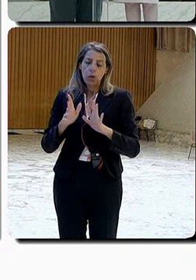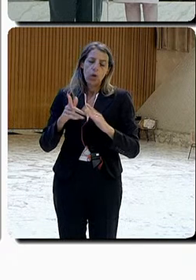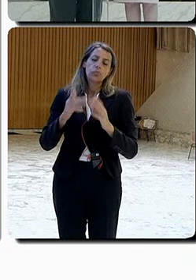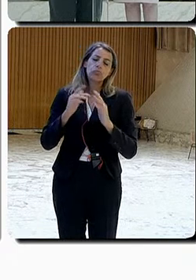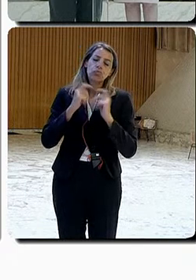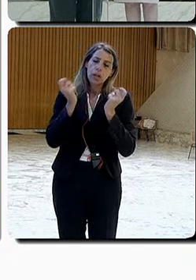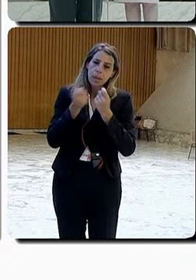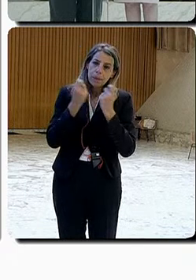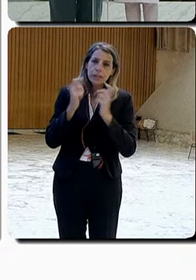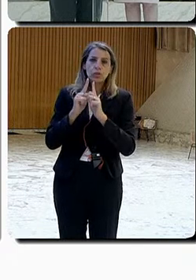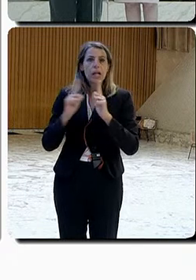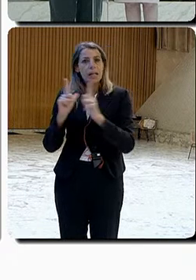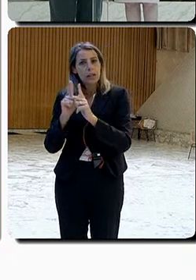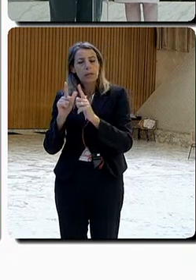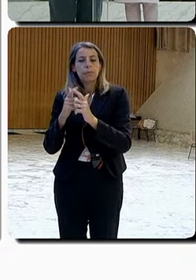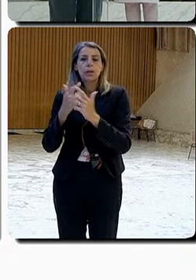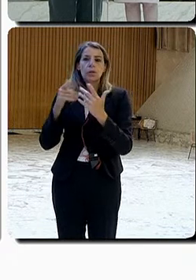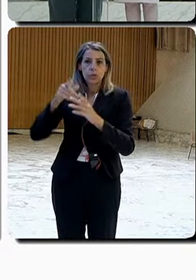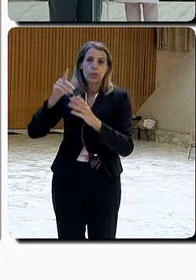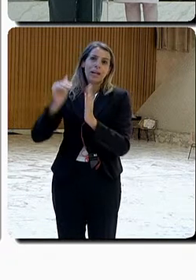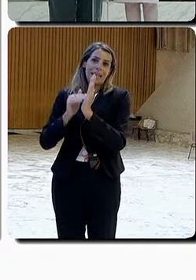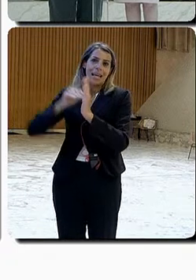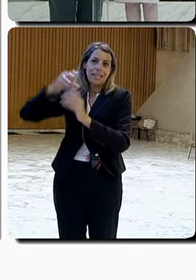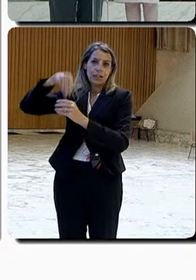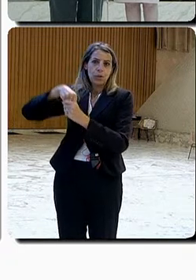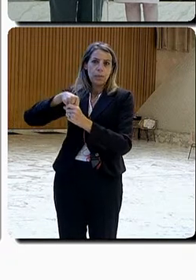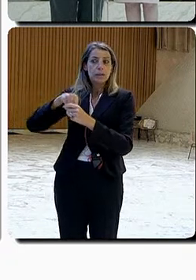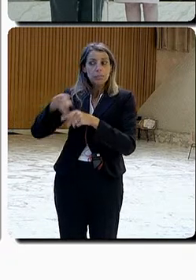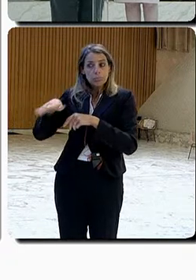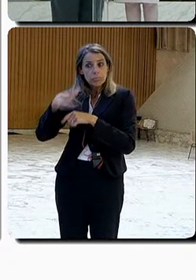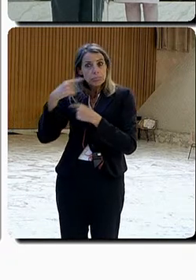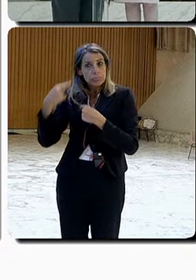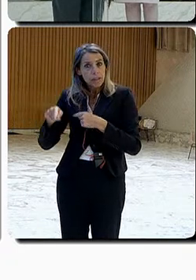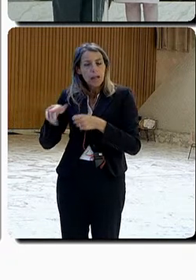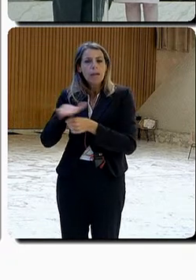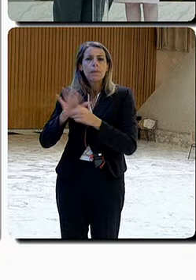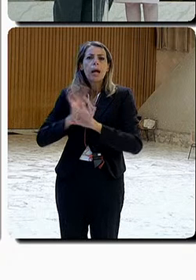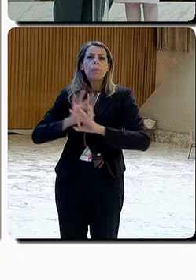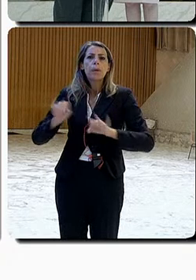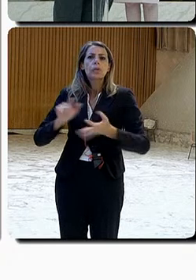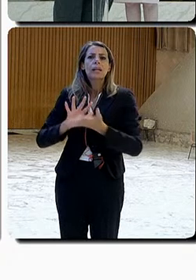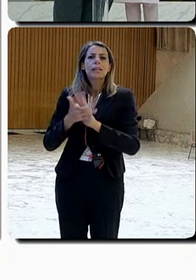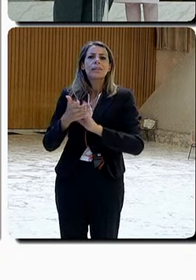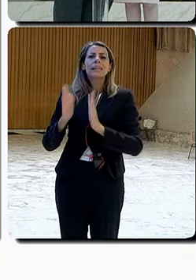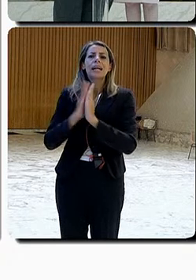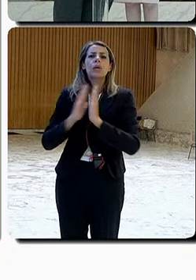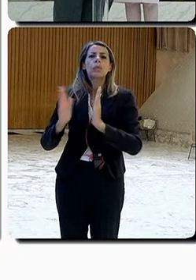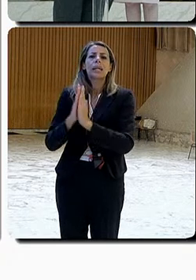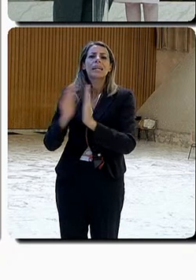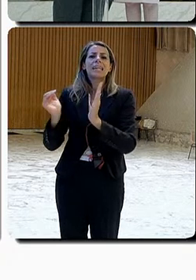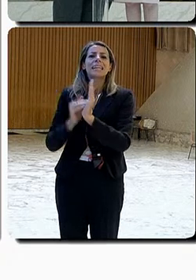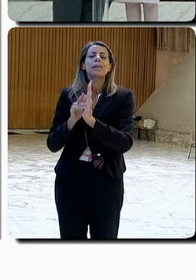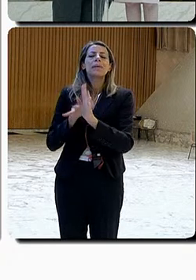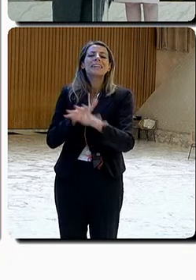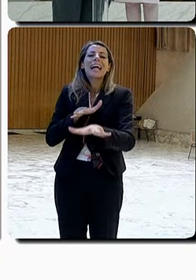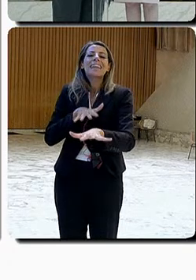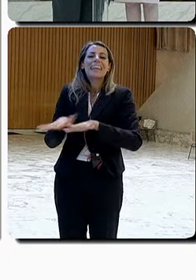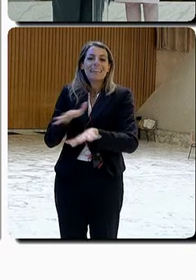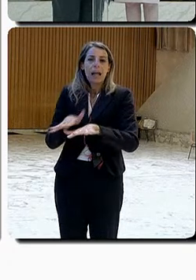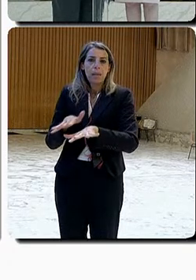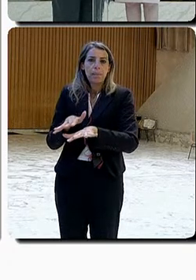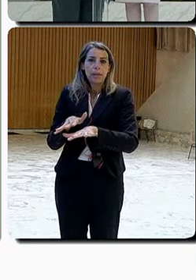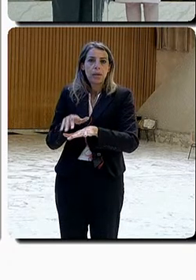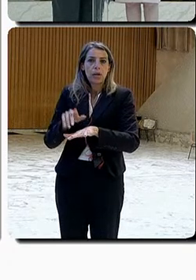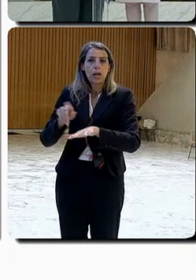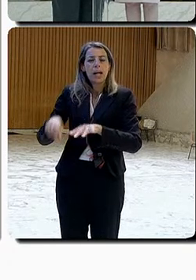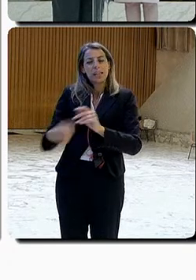church life, the more a family is equipped to become a dynamic domestic church. Next, we'll offer a brief look at